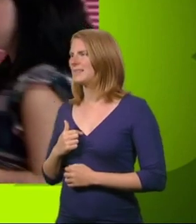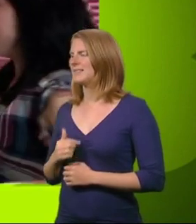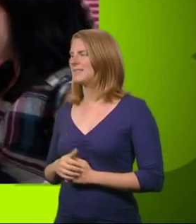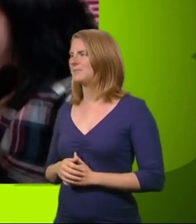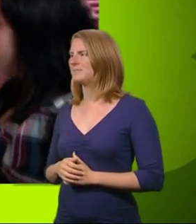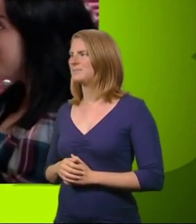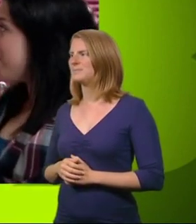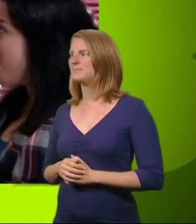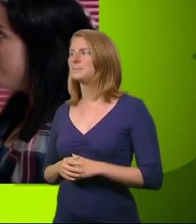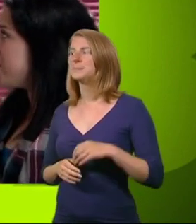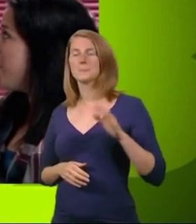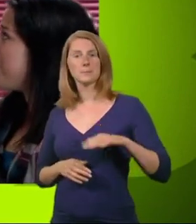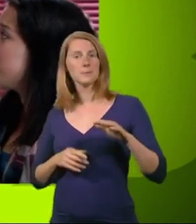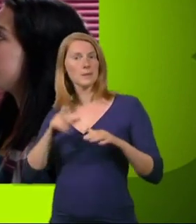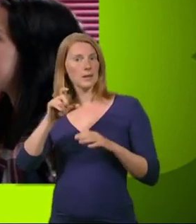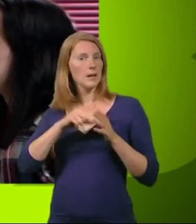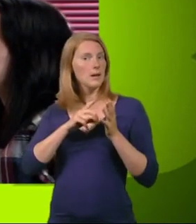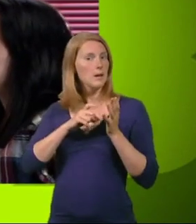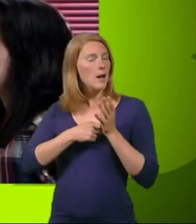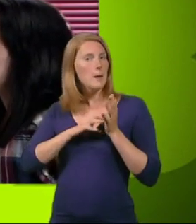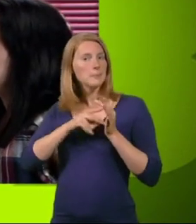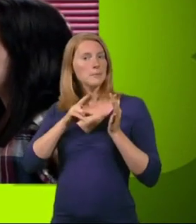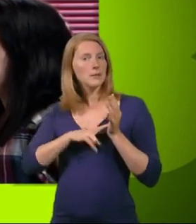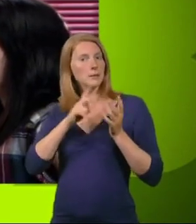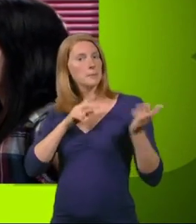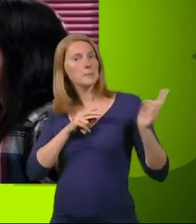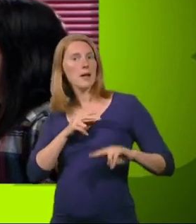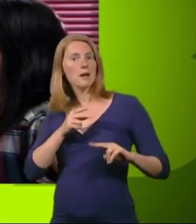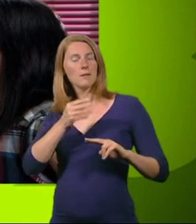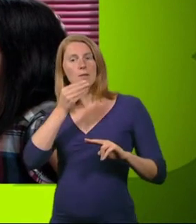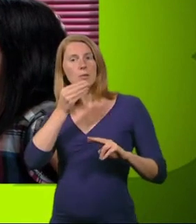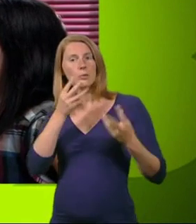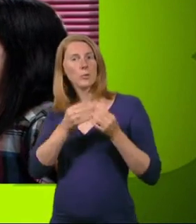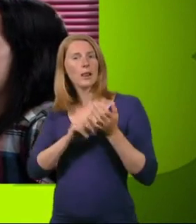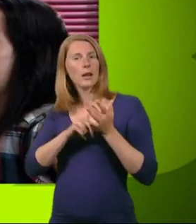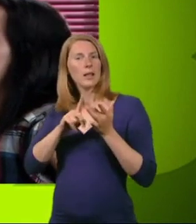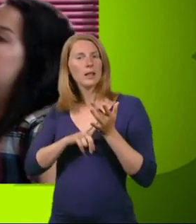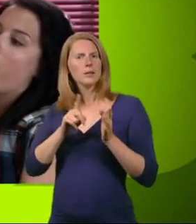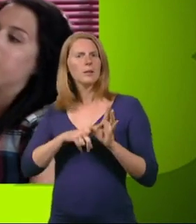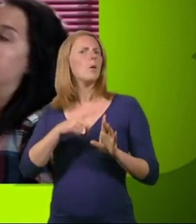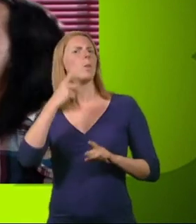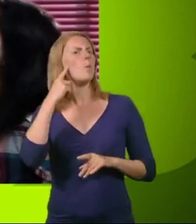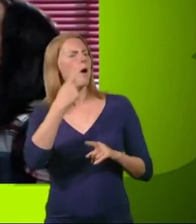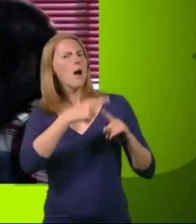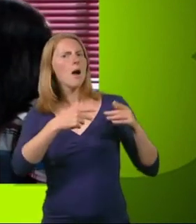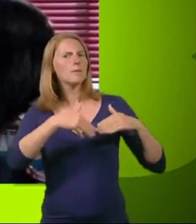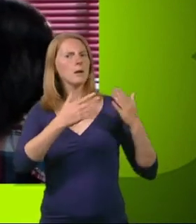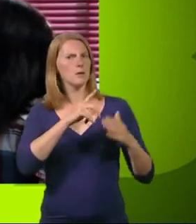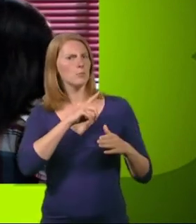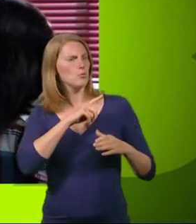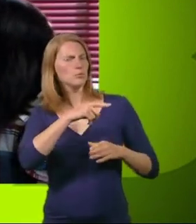Oh, Mike, is it all right for Carmen to come back for lunch with Lily? I thought you had a half day because Cam's out. Her meeting got